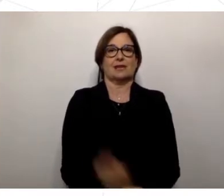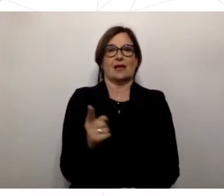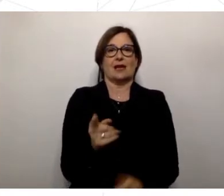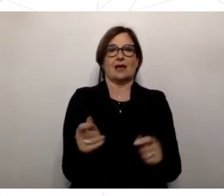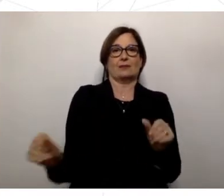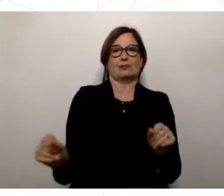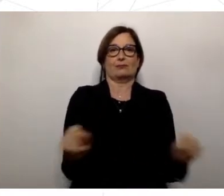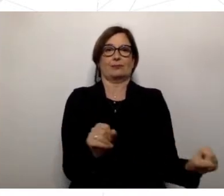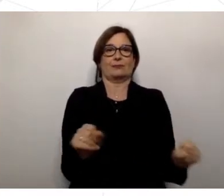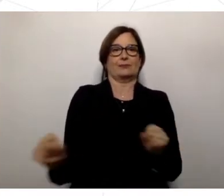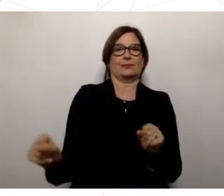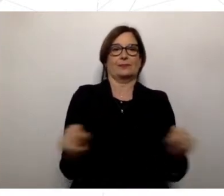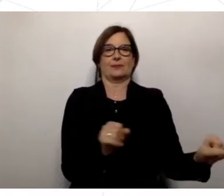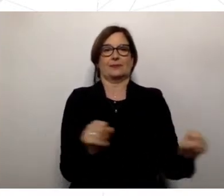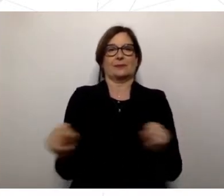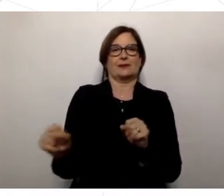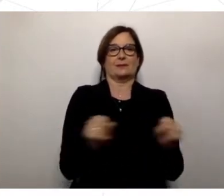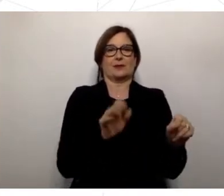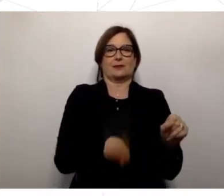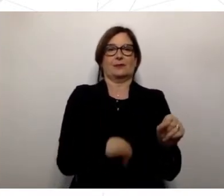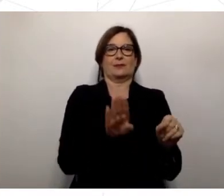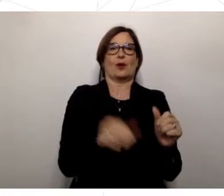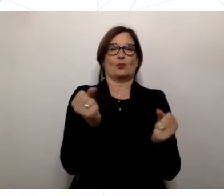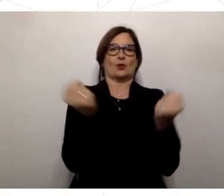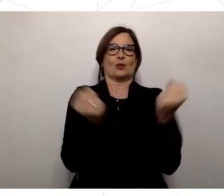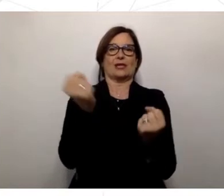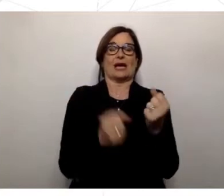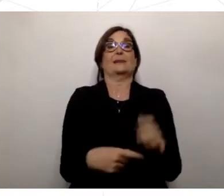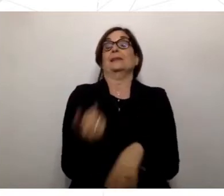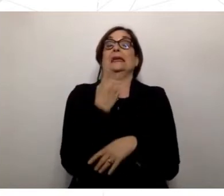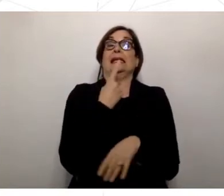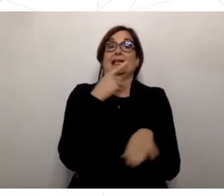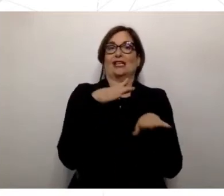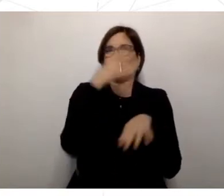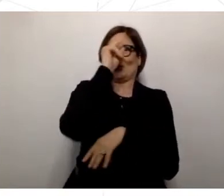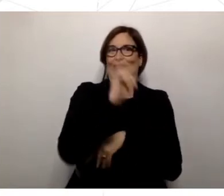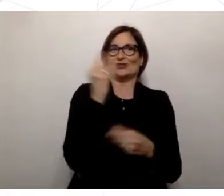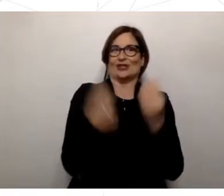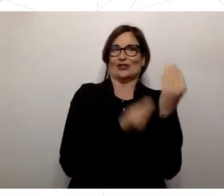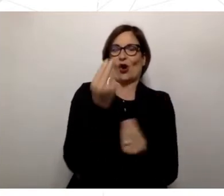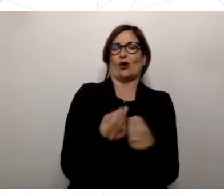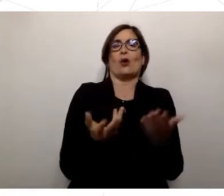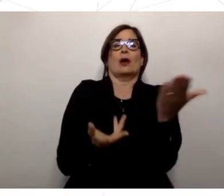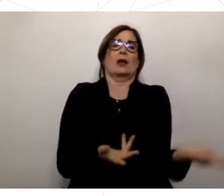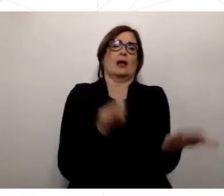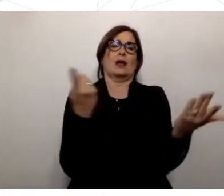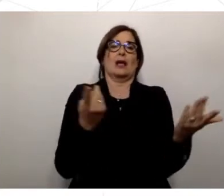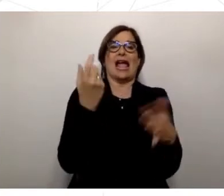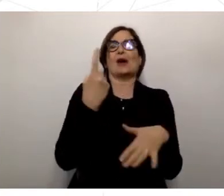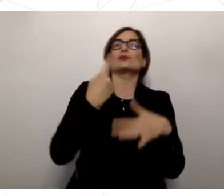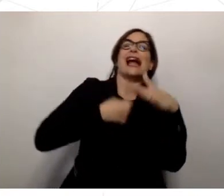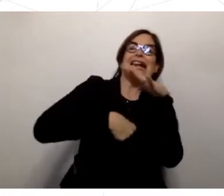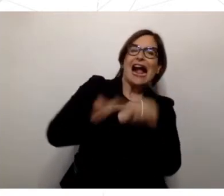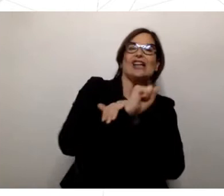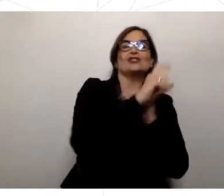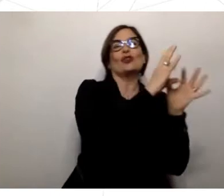these buttons to steer. Now, for those of you who may be unfamiliar with Rocket League, it is essentially car soccer. So the